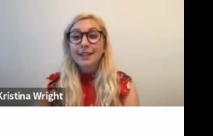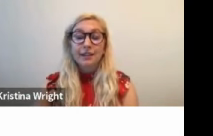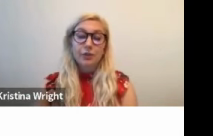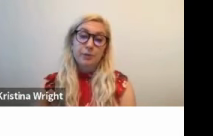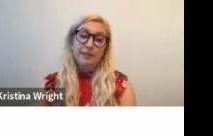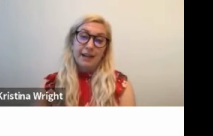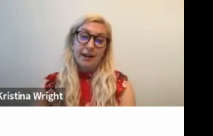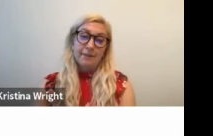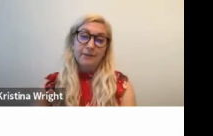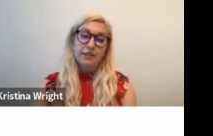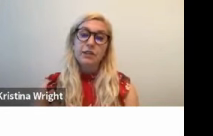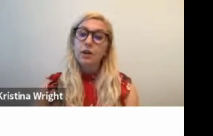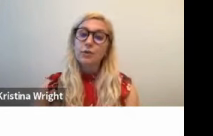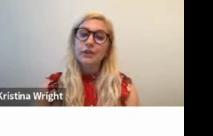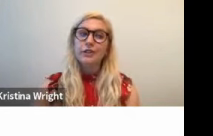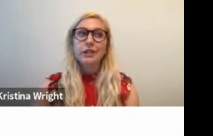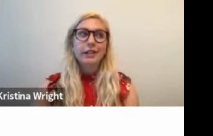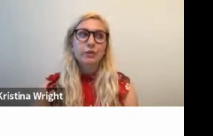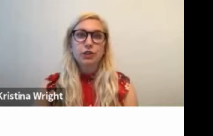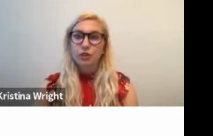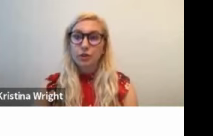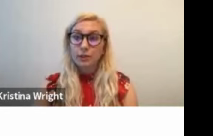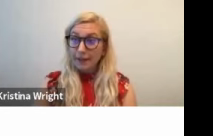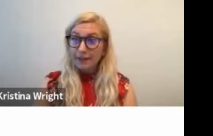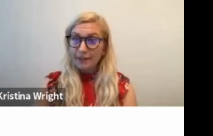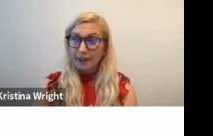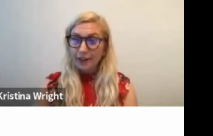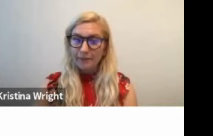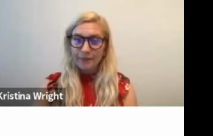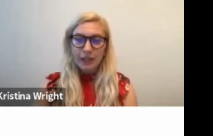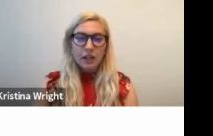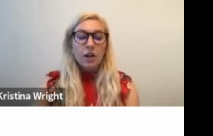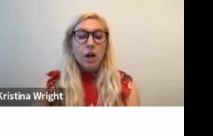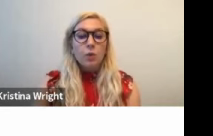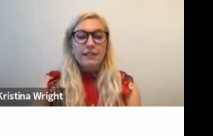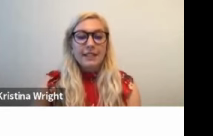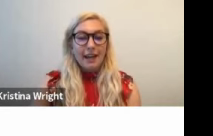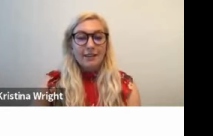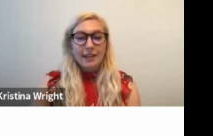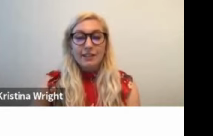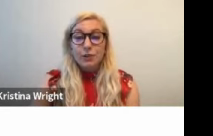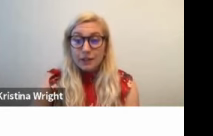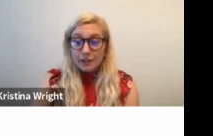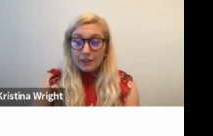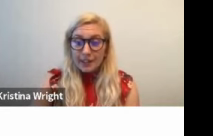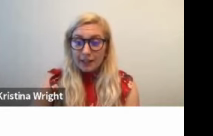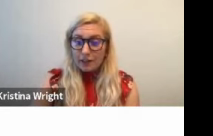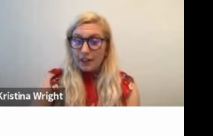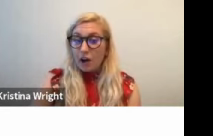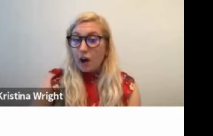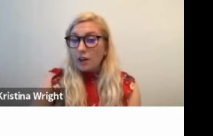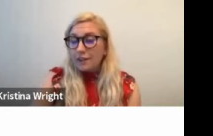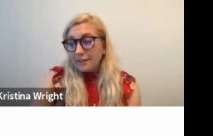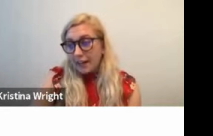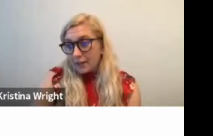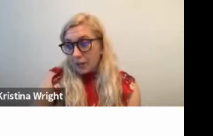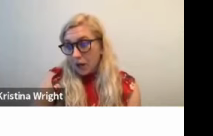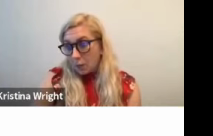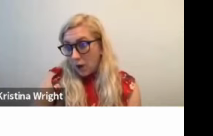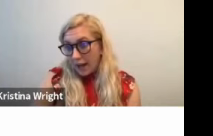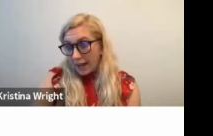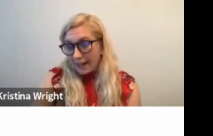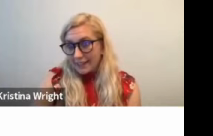trends in a group of data. So they're usually used to show dependent data. Once again, it's critical to take a look at all of the